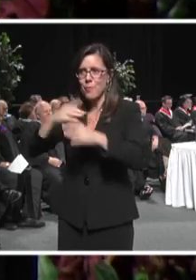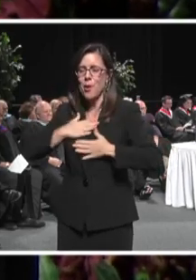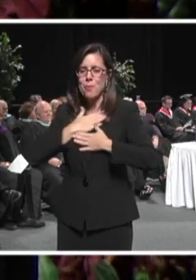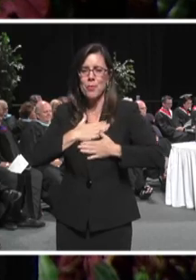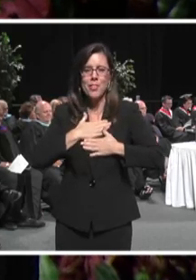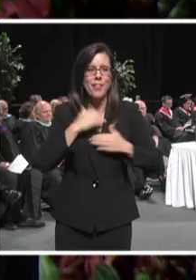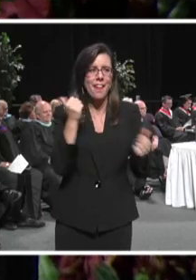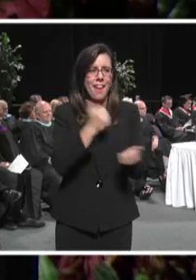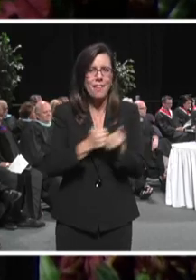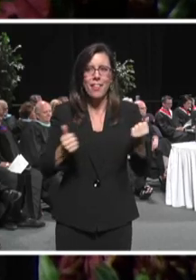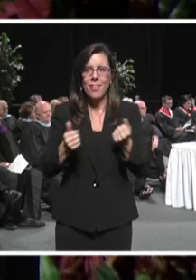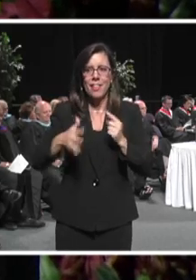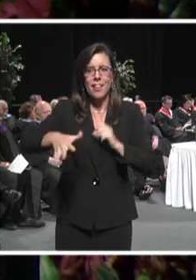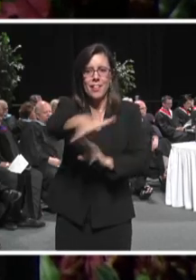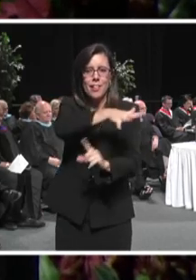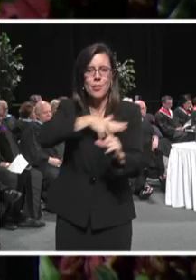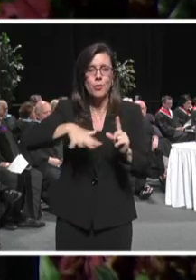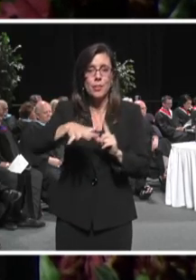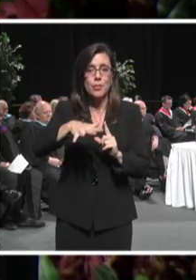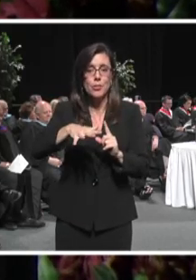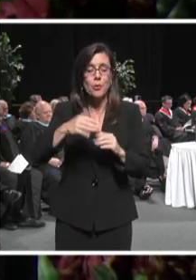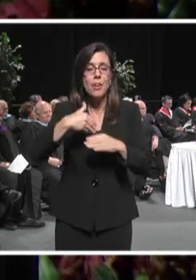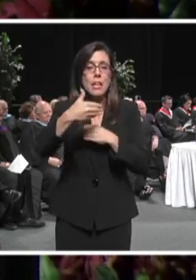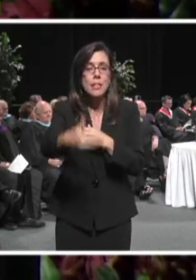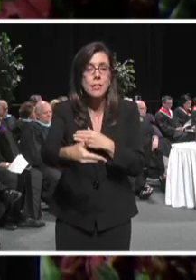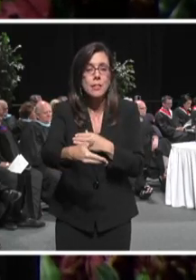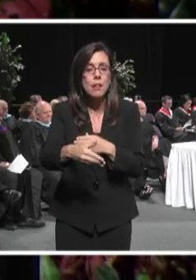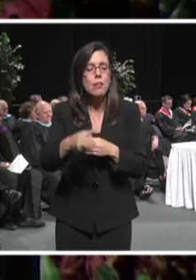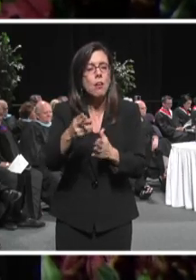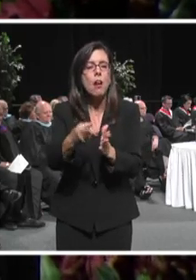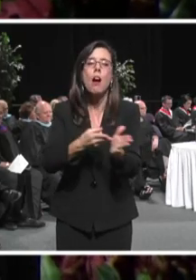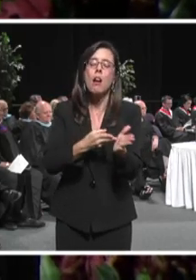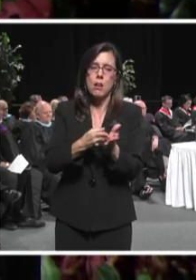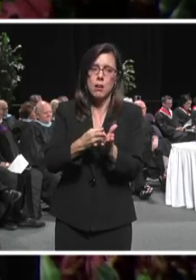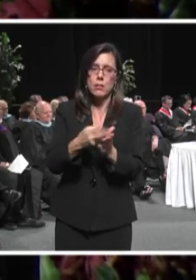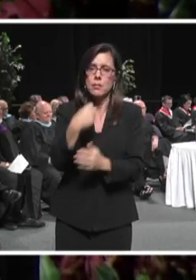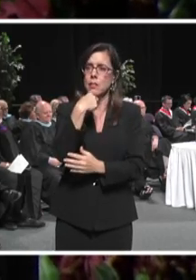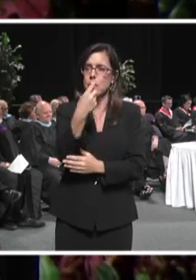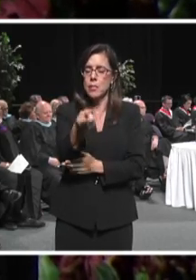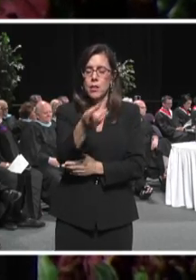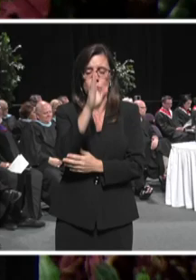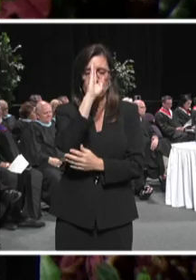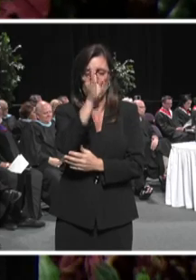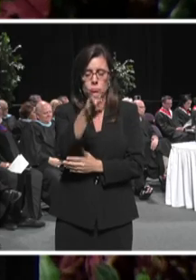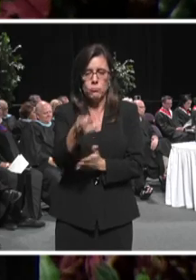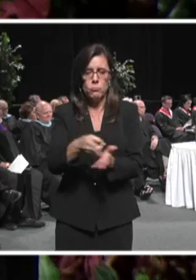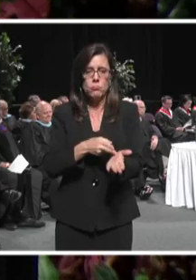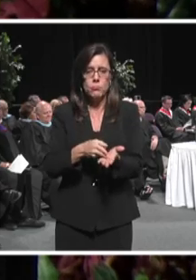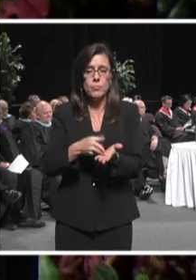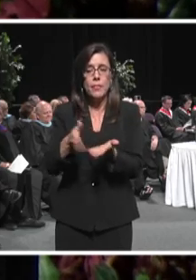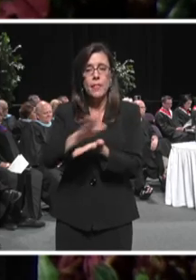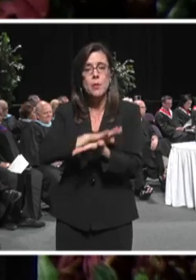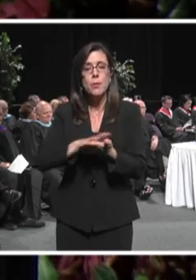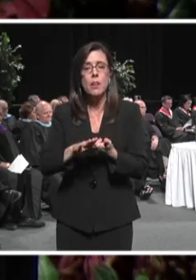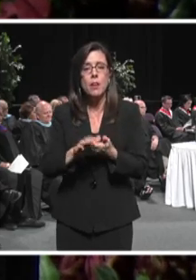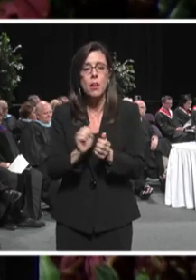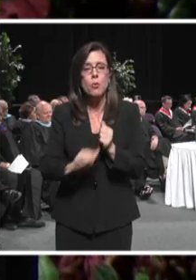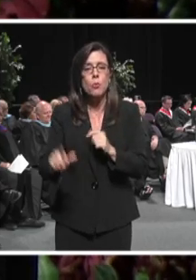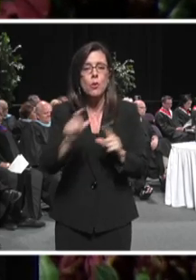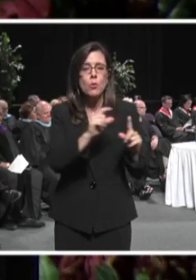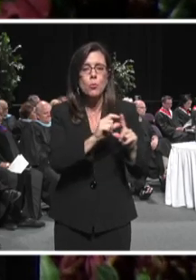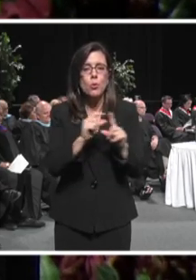that is around you. Next, you'll need to be honest and tell the truth. Be kind with your